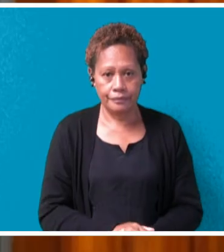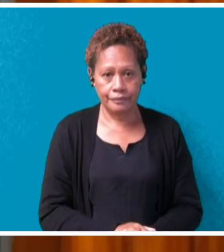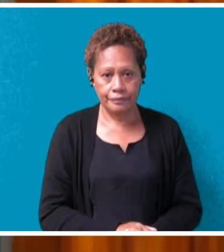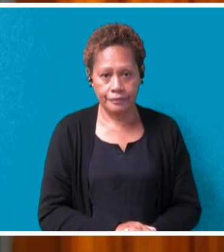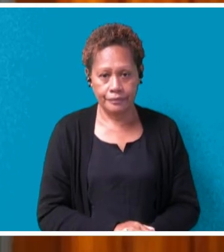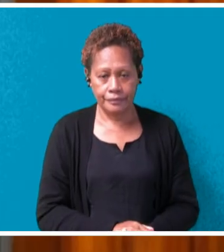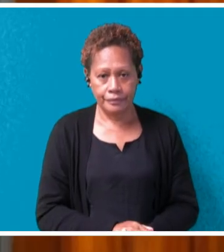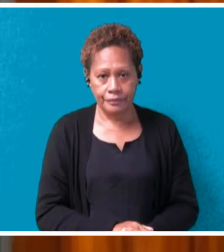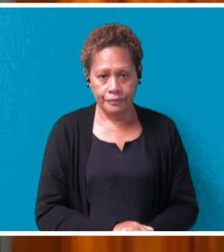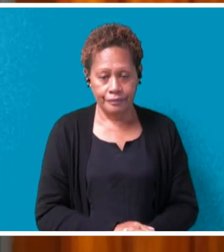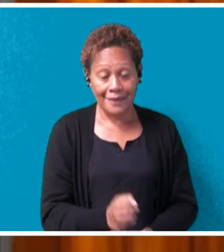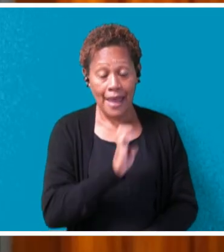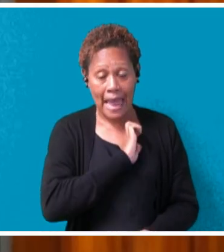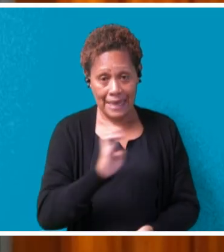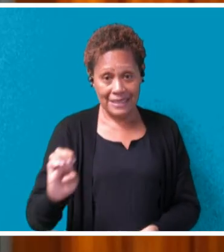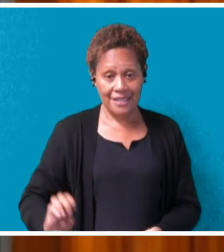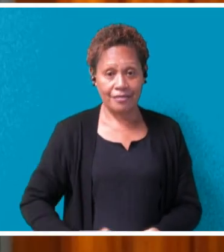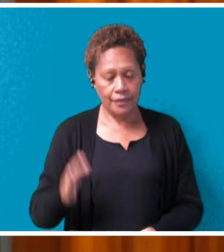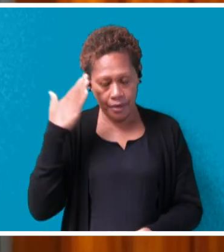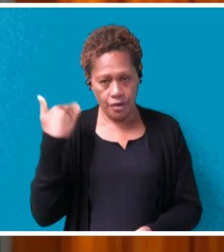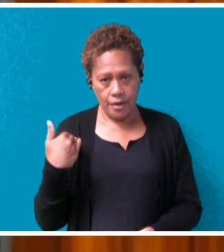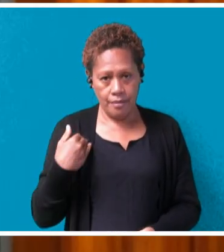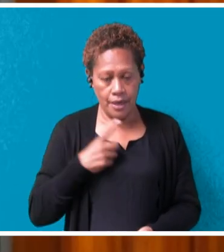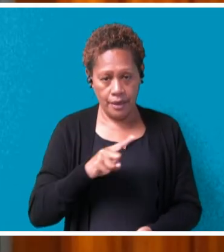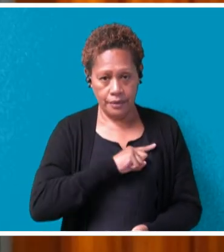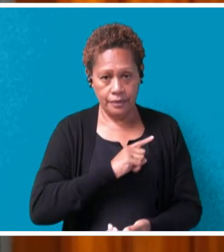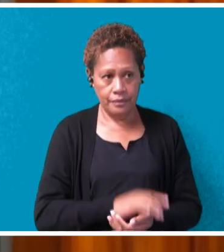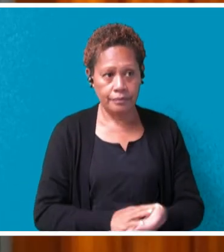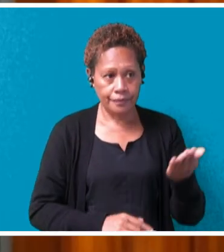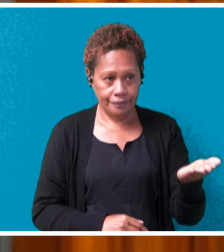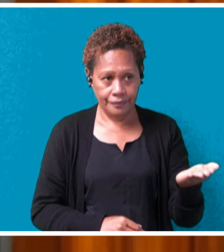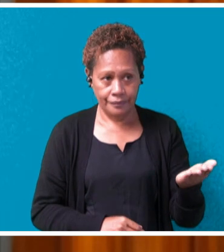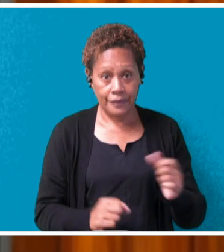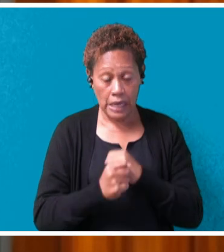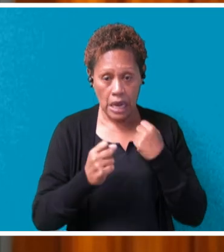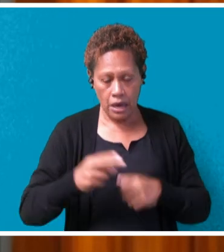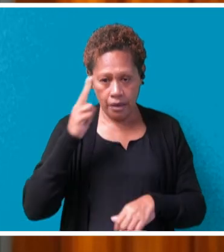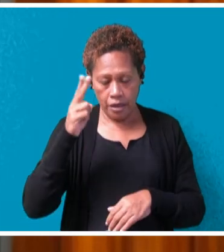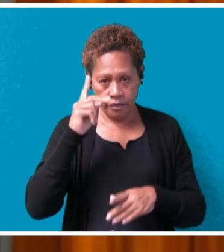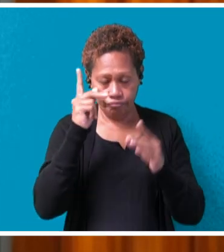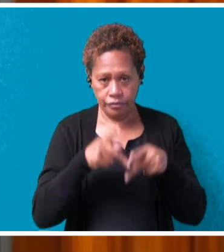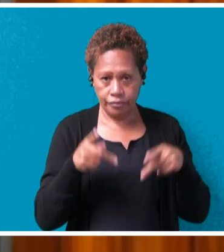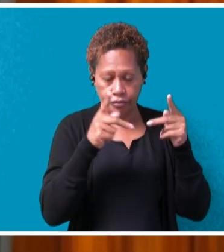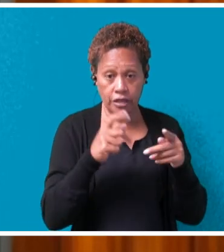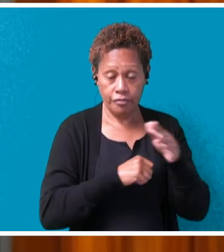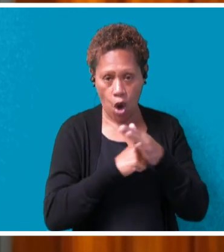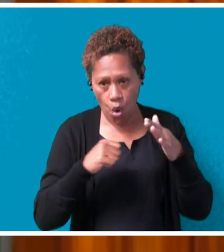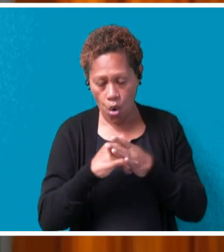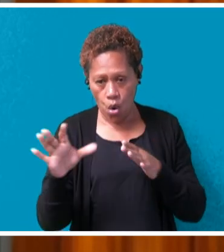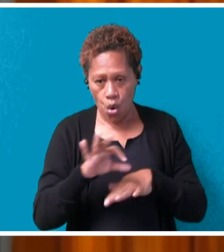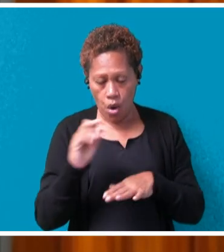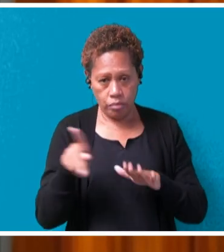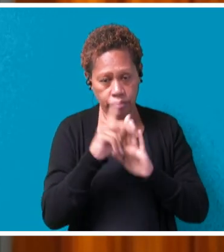His Excellency reminded us that and I quote, our national progress is grounded not only in policy and